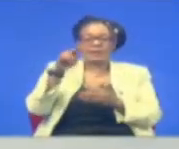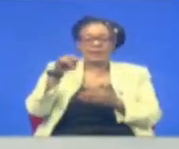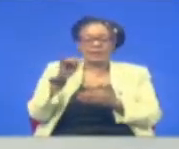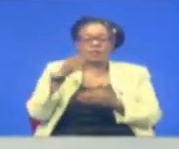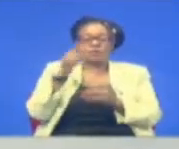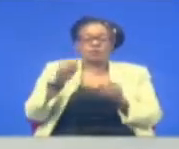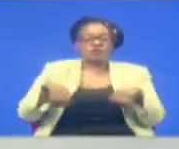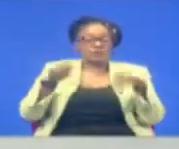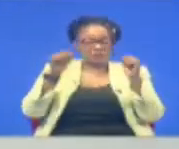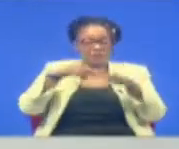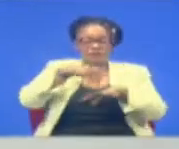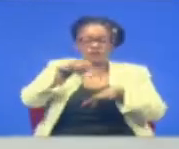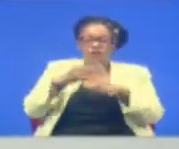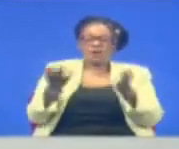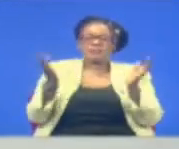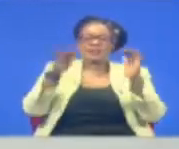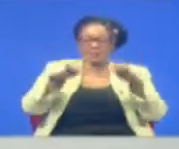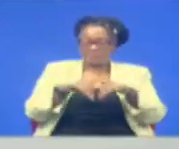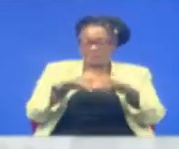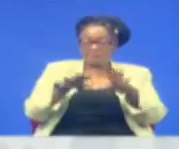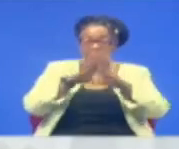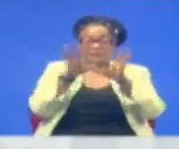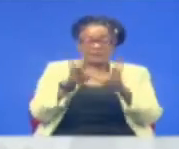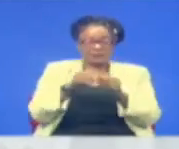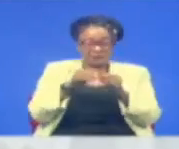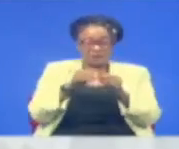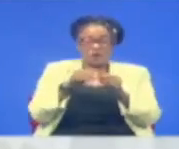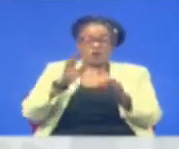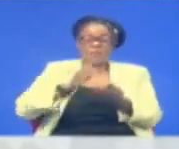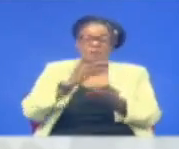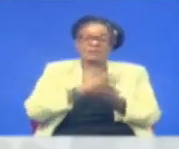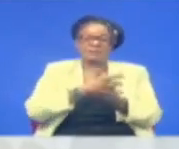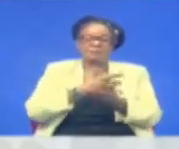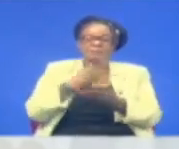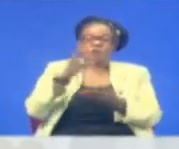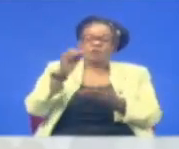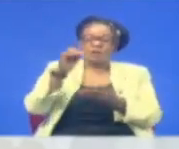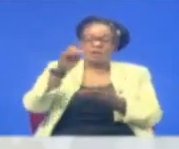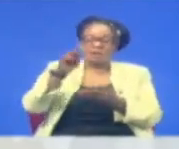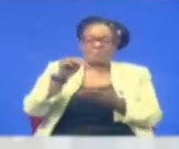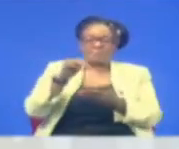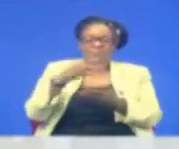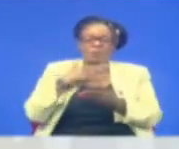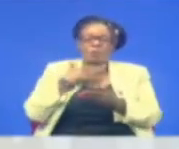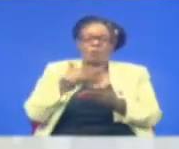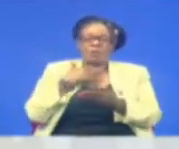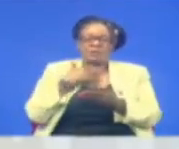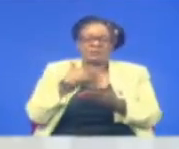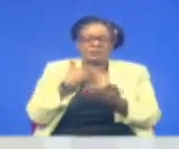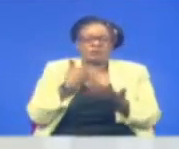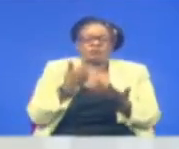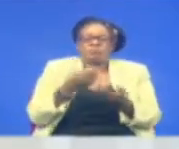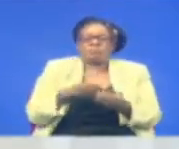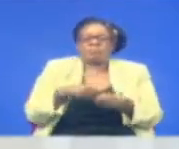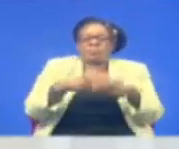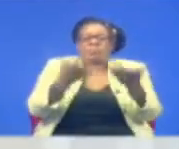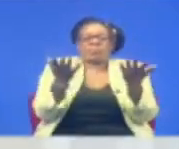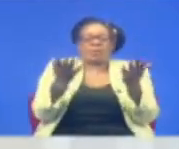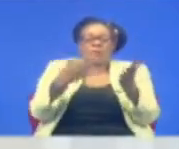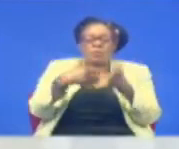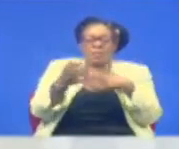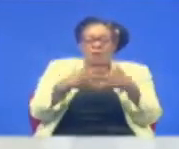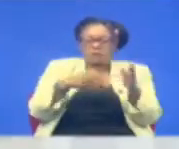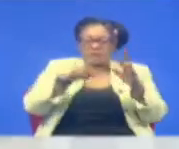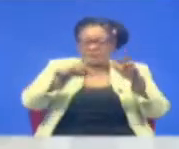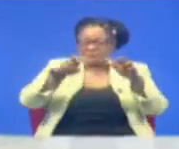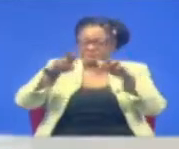National Assembly Budget and Appropriations Committee, ODM is resorting to washing dirty linen in public without exhausting all